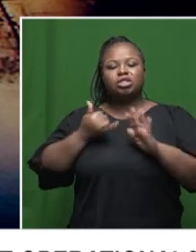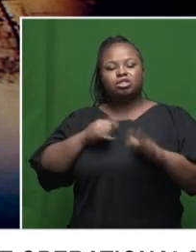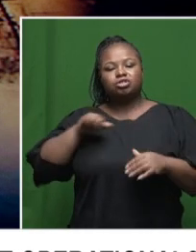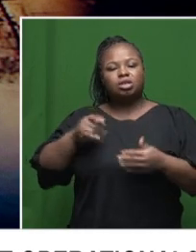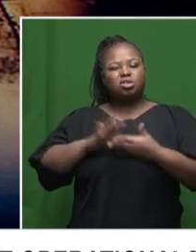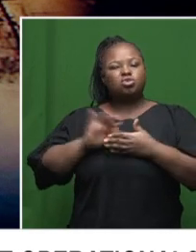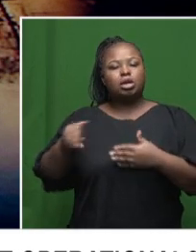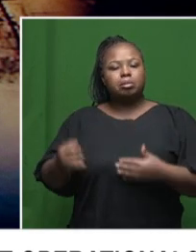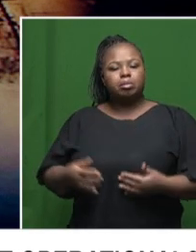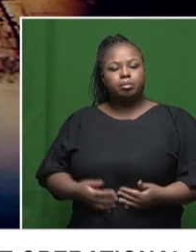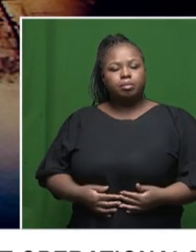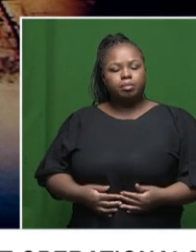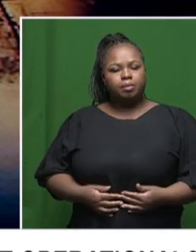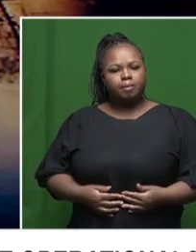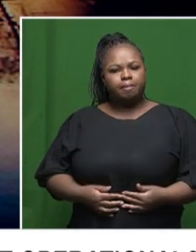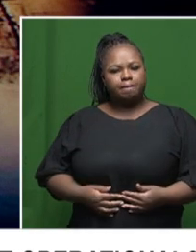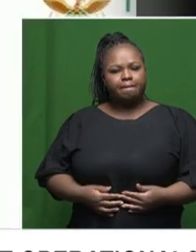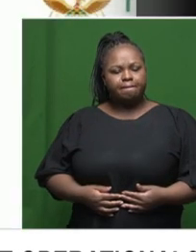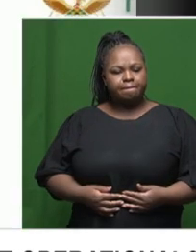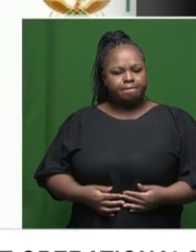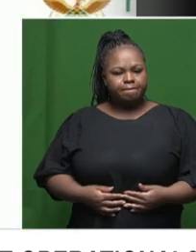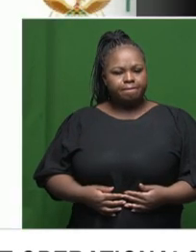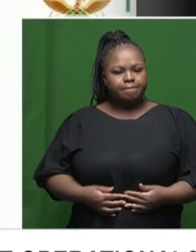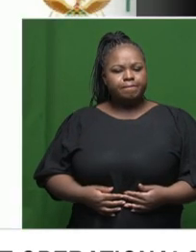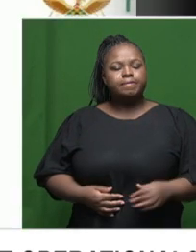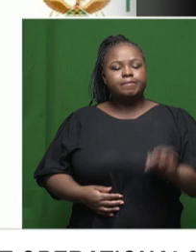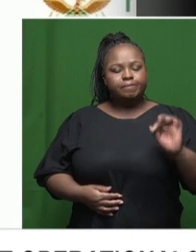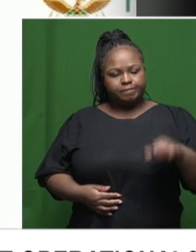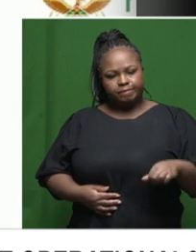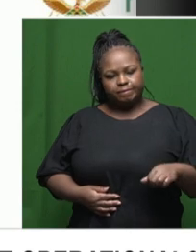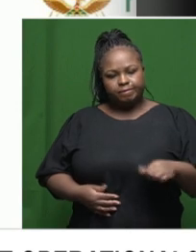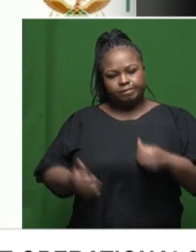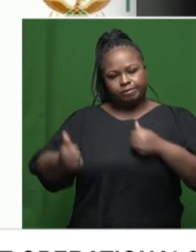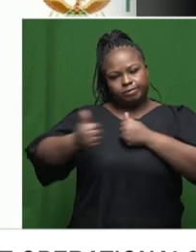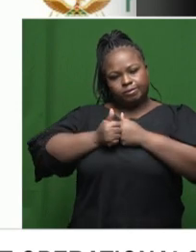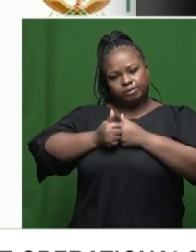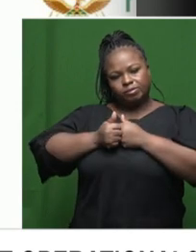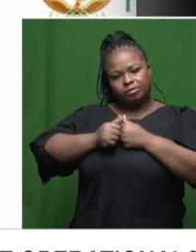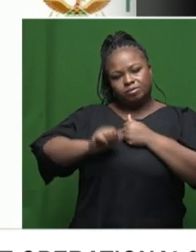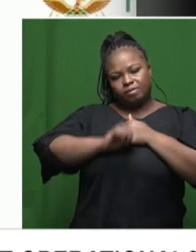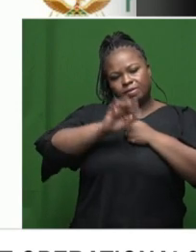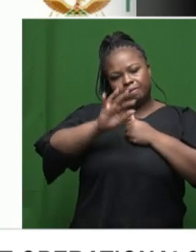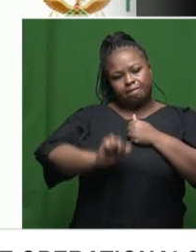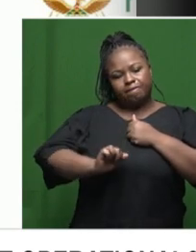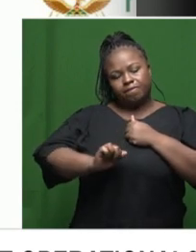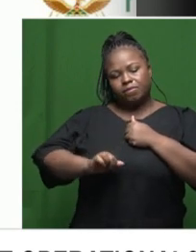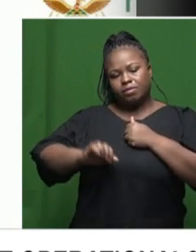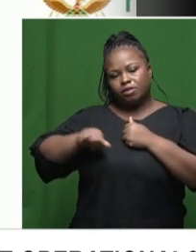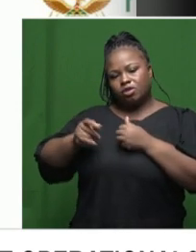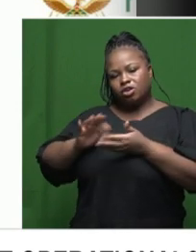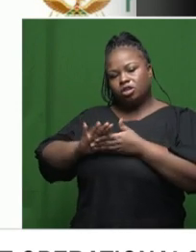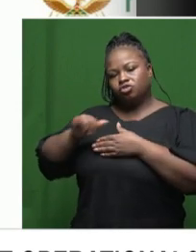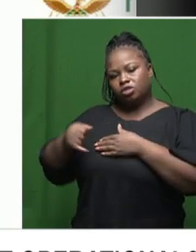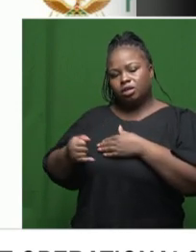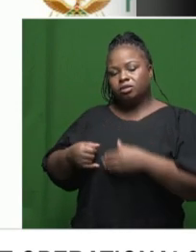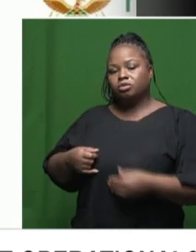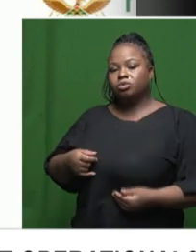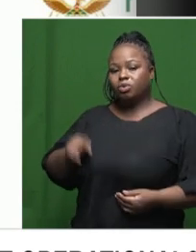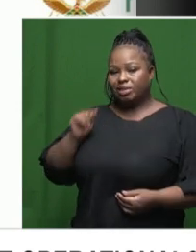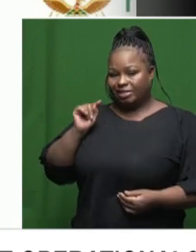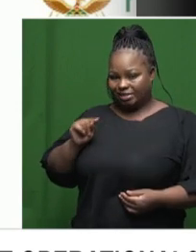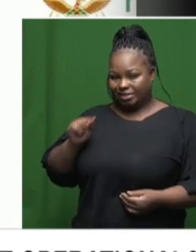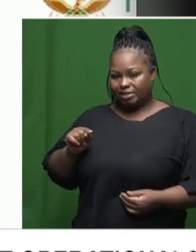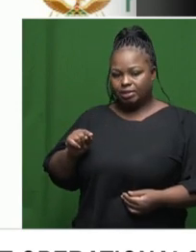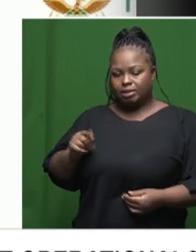Johnson & Johnson? Yes, indeed, there was a partnership between the Aspen and Johnson & Johnson. Yes, the vaccine that is